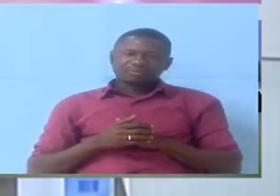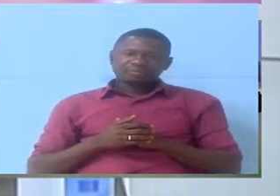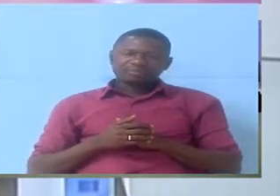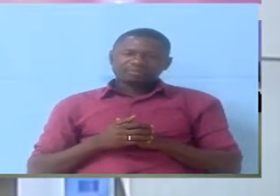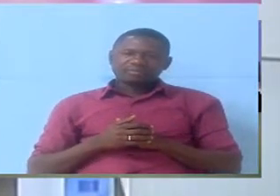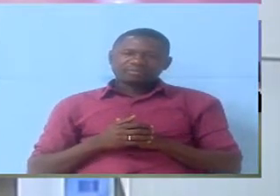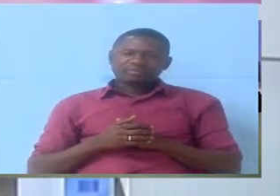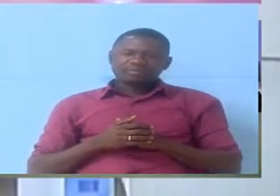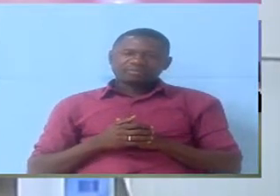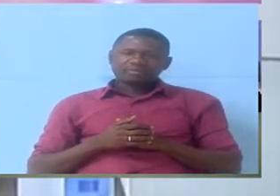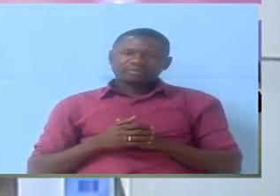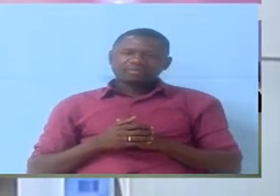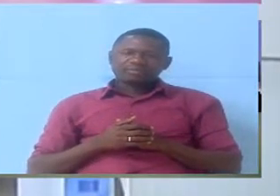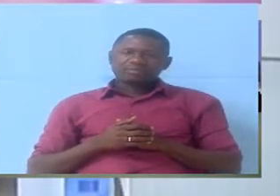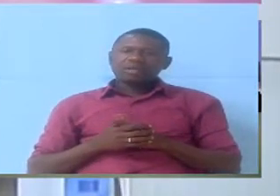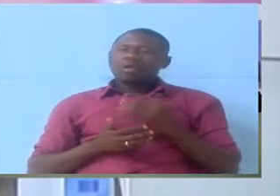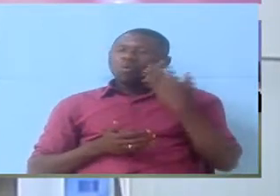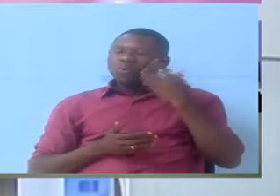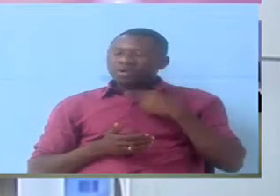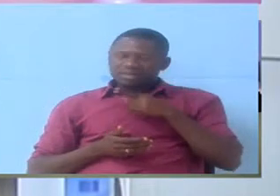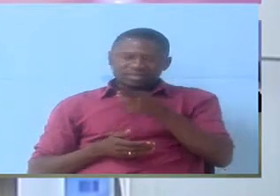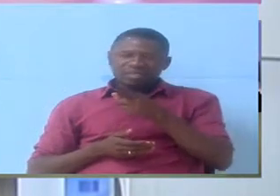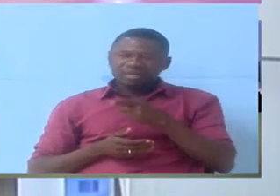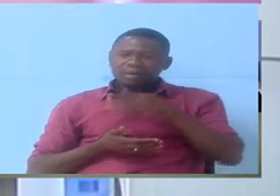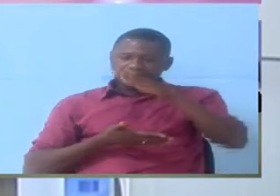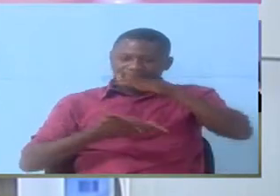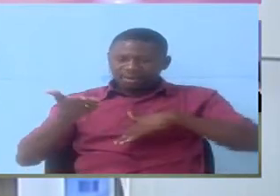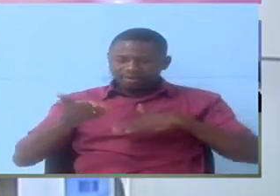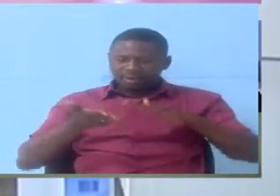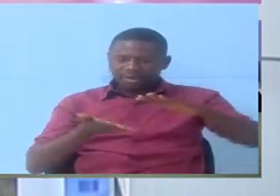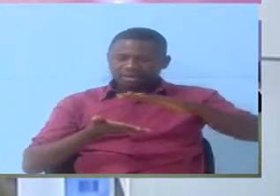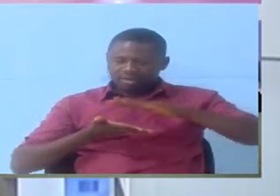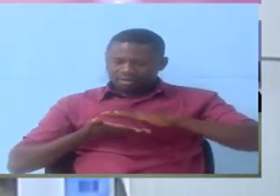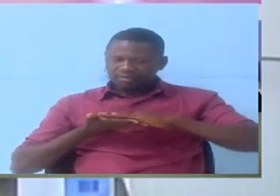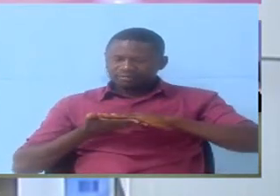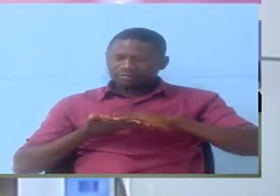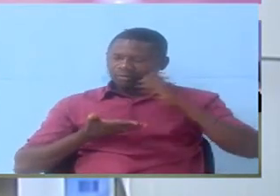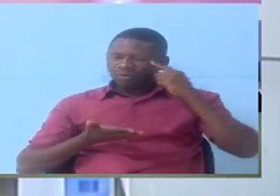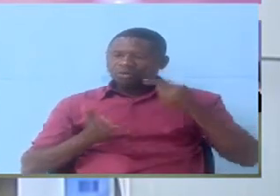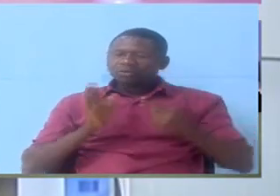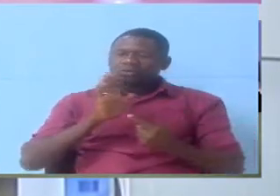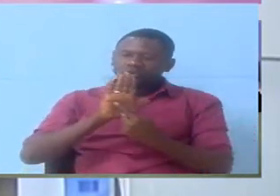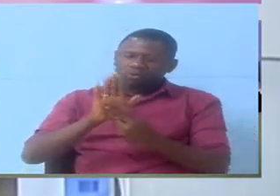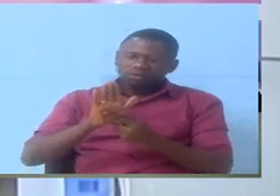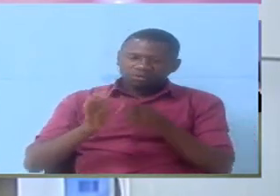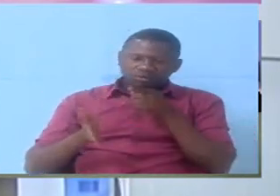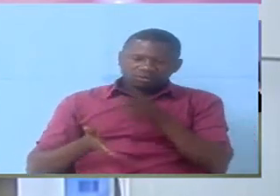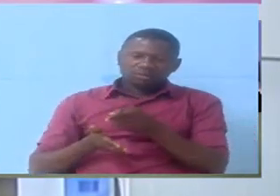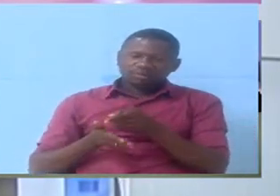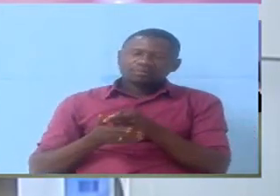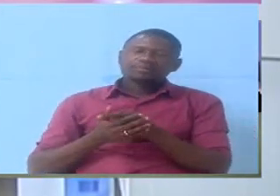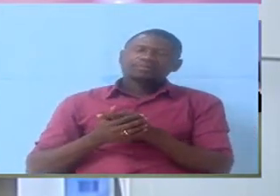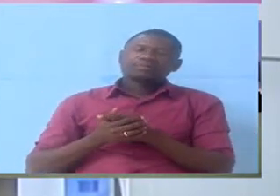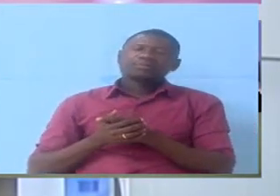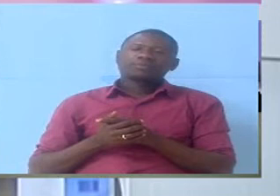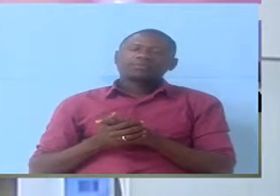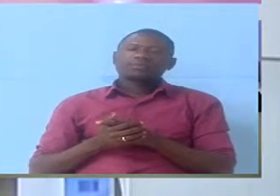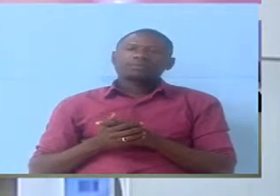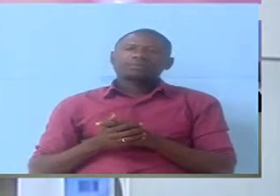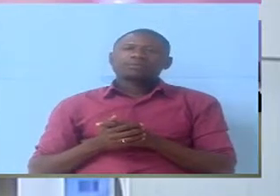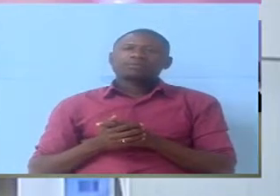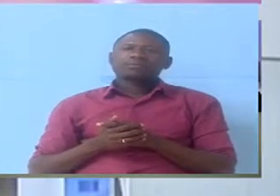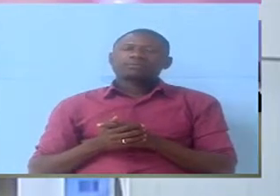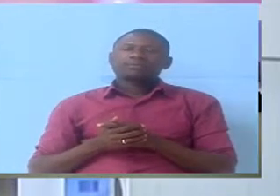And that when the correspondence came, and umbiruo kaito nata, it was indicating that abenyine itandi kanko, there is